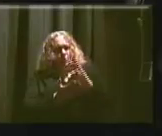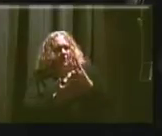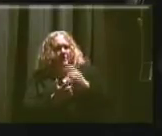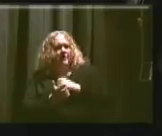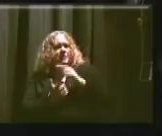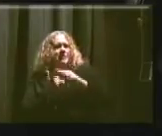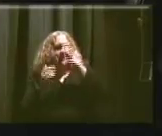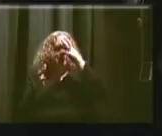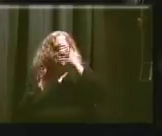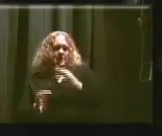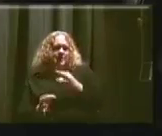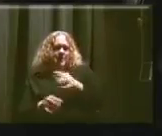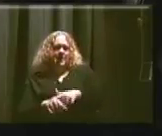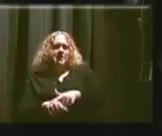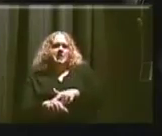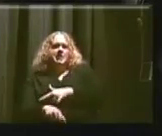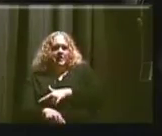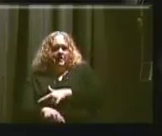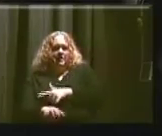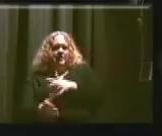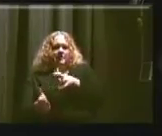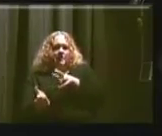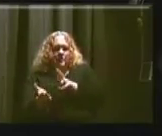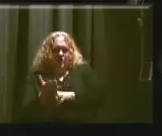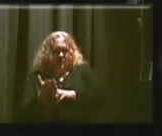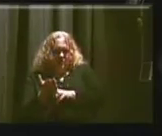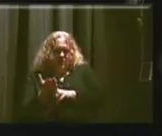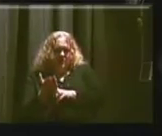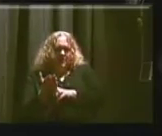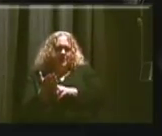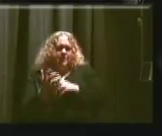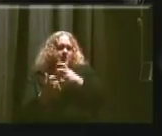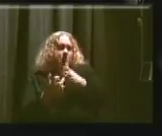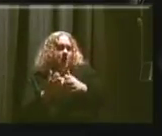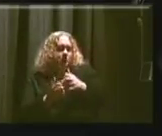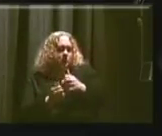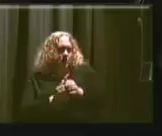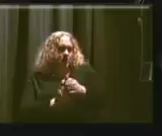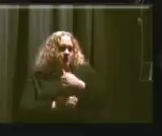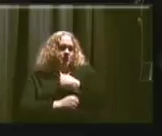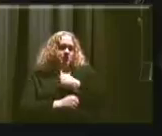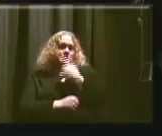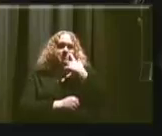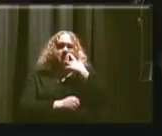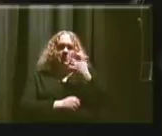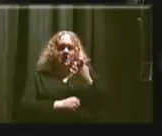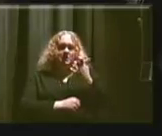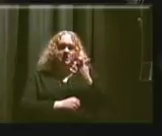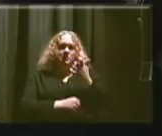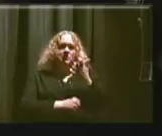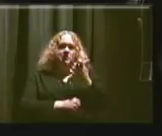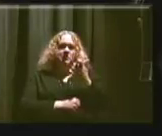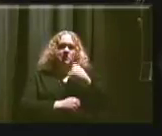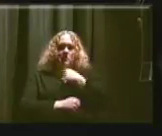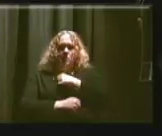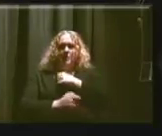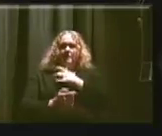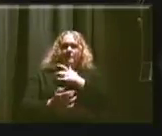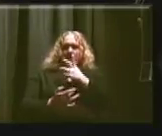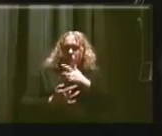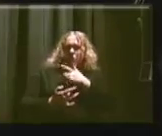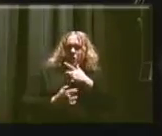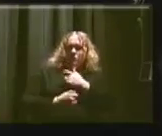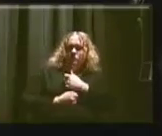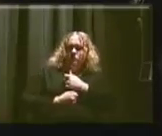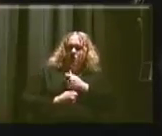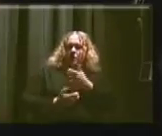the contract is the problem with me, because I think as long as there have been concerns expressed,